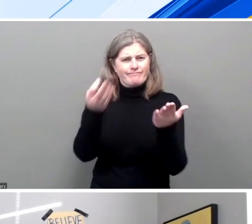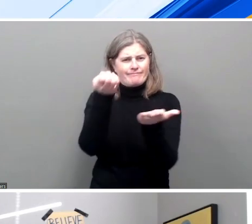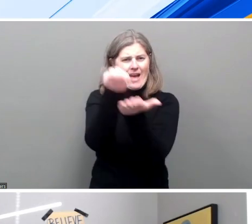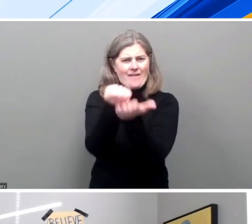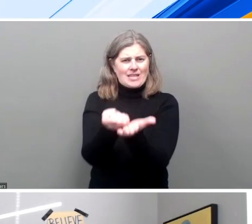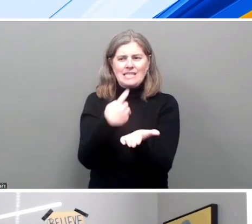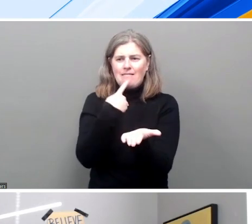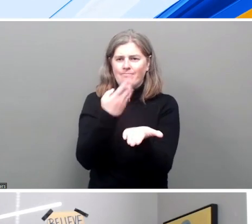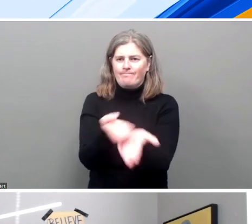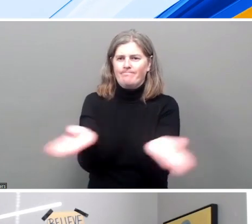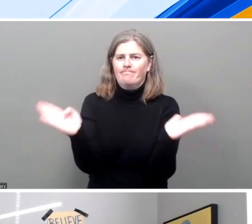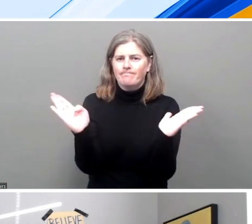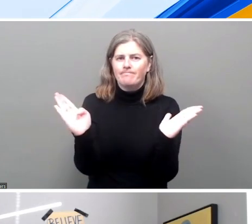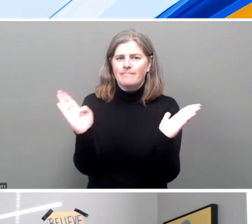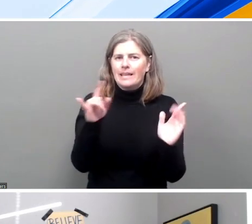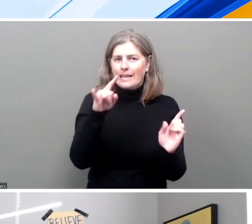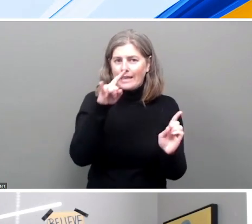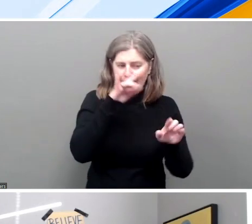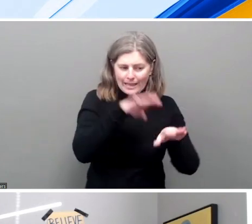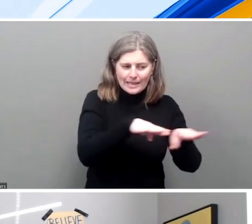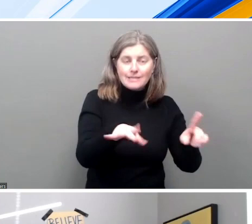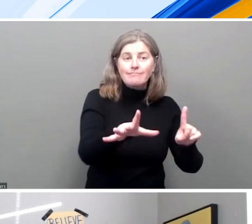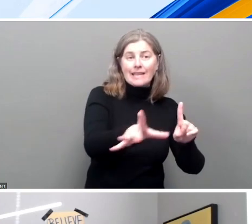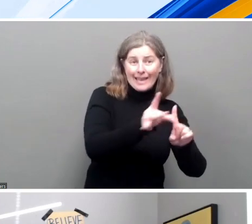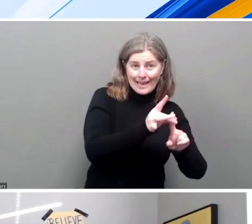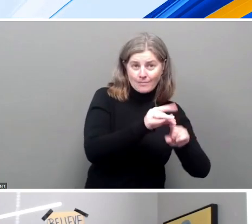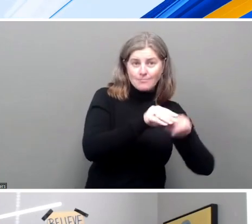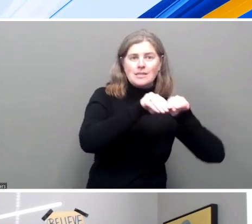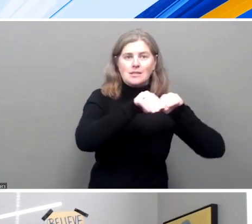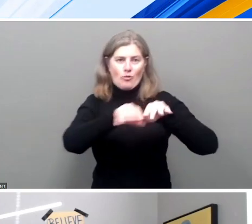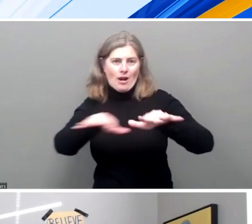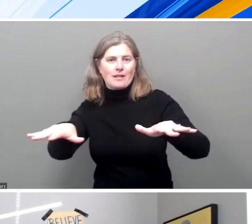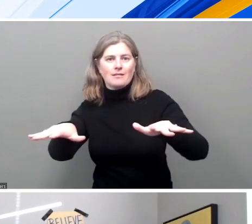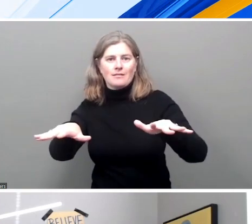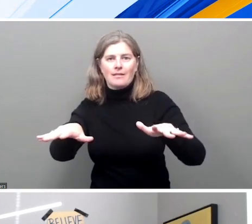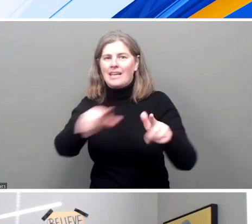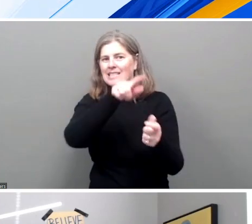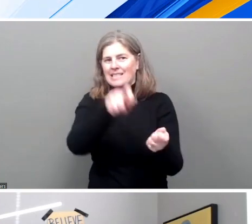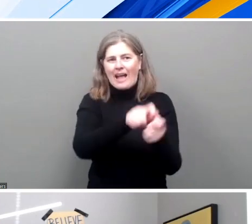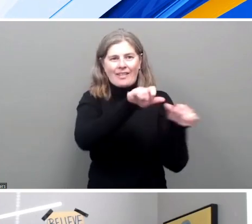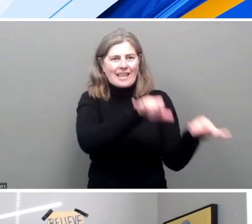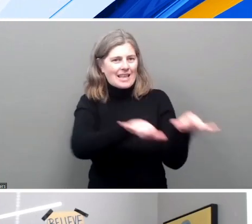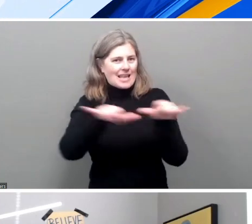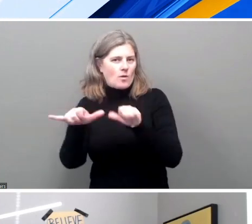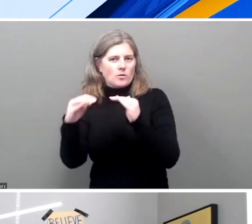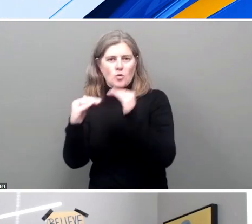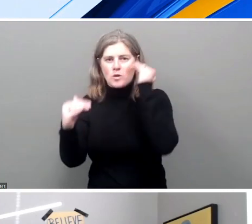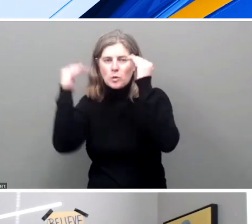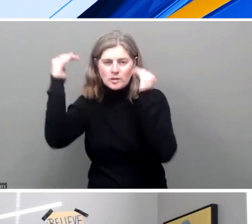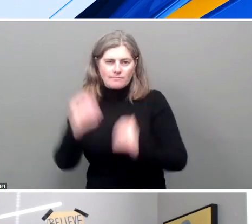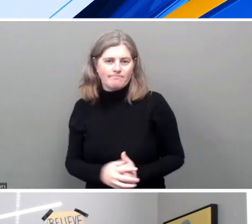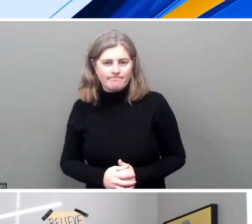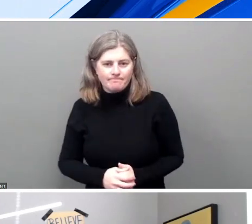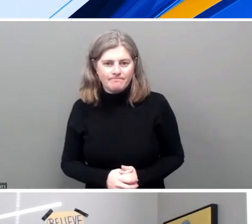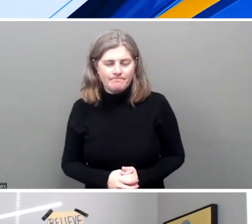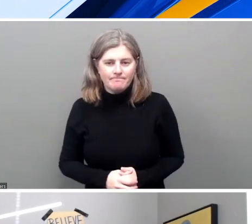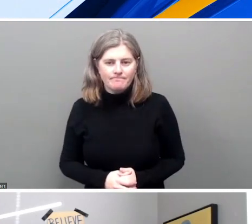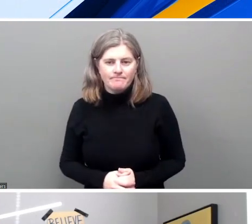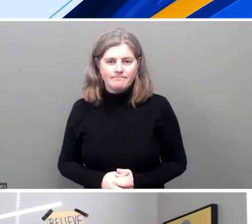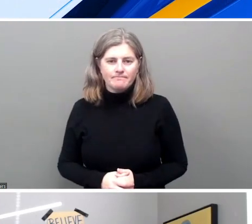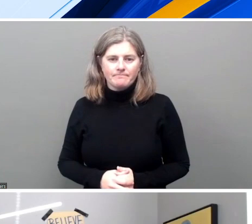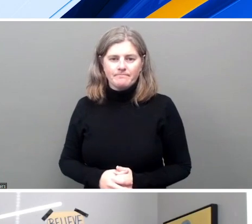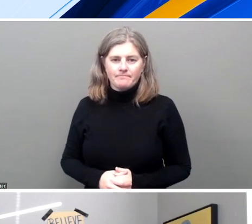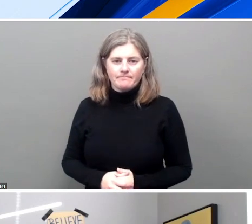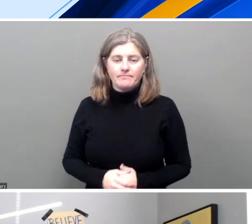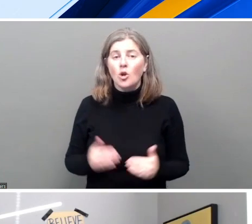that kids get it, spread it, just as exactly equal to adults. So go